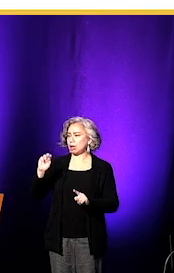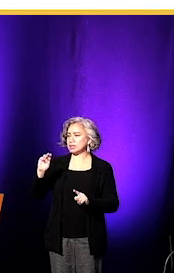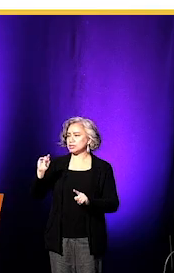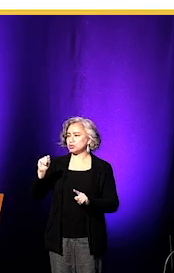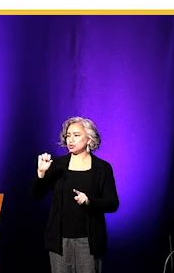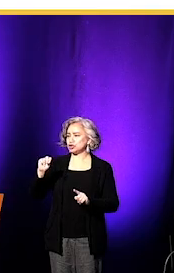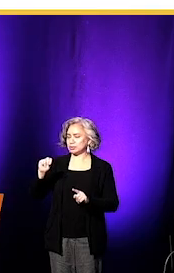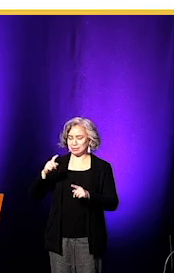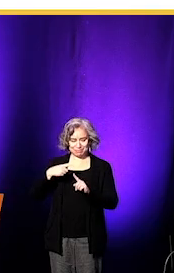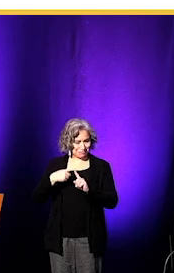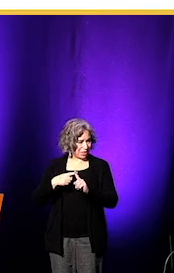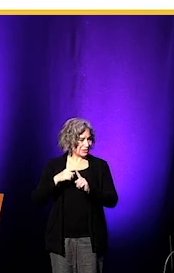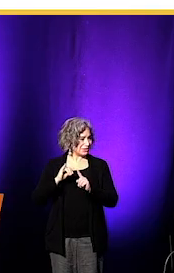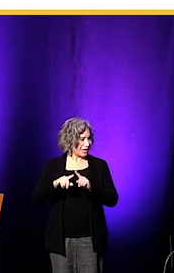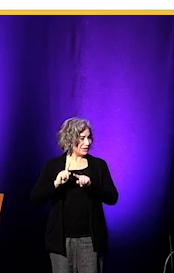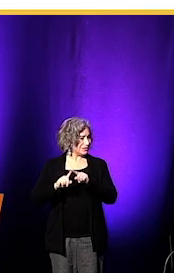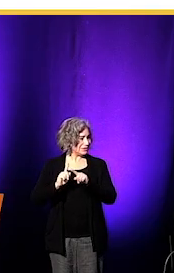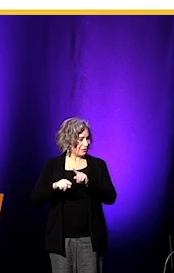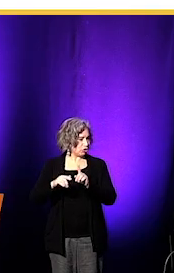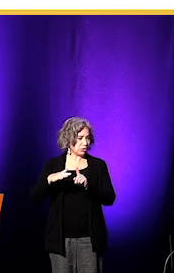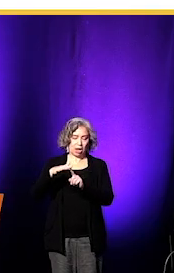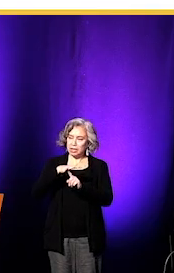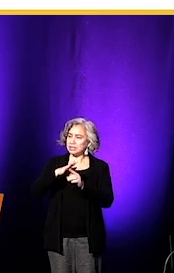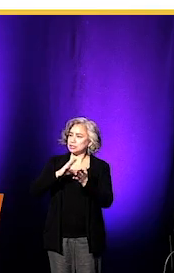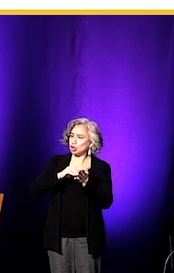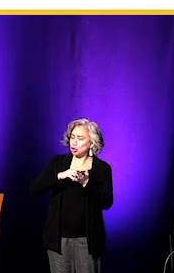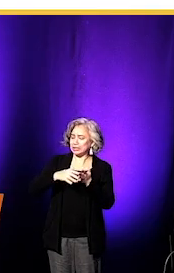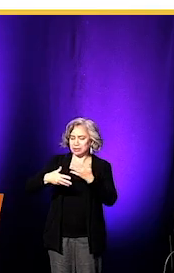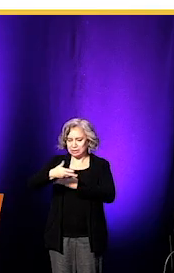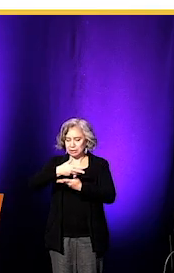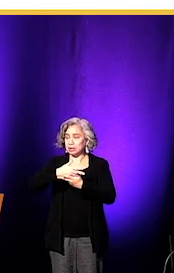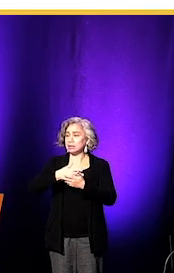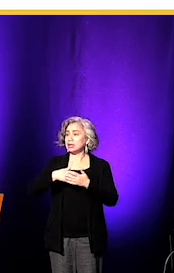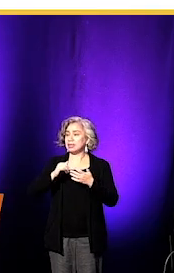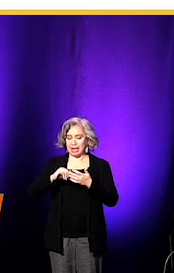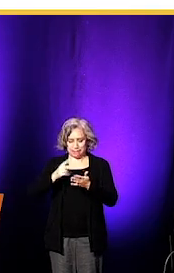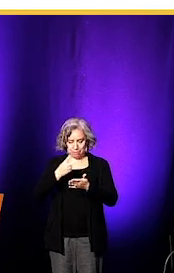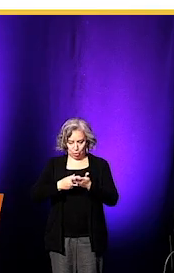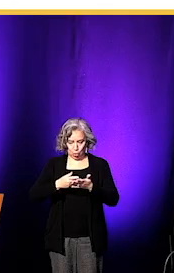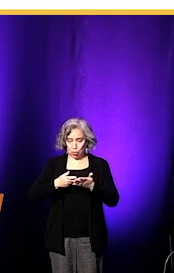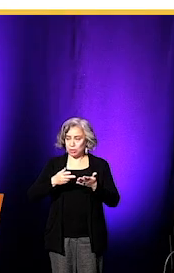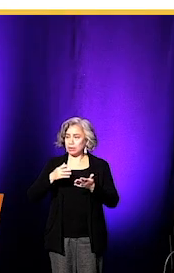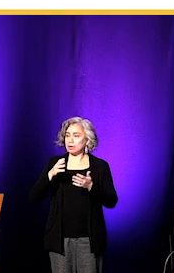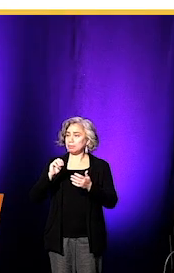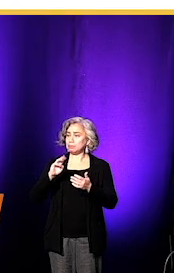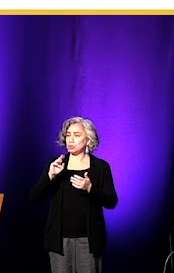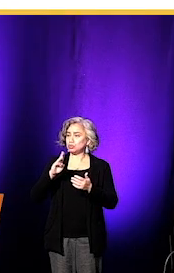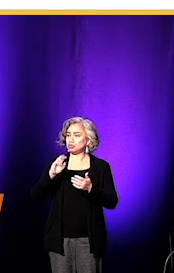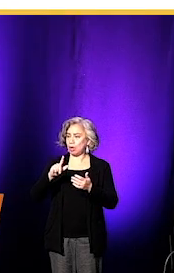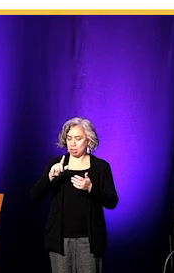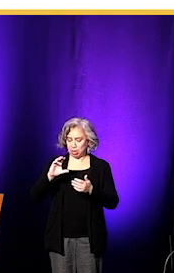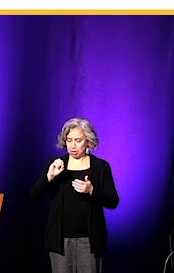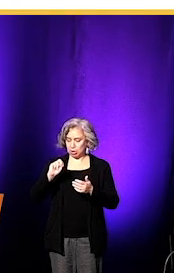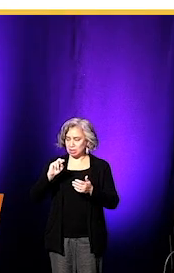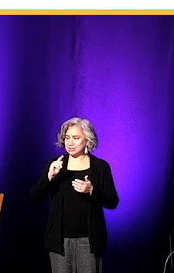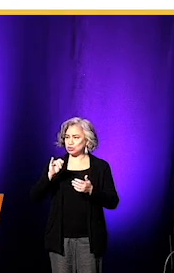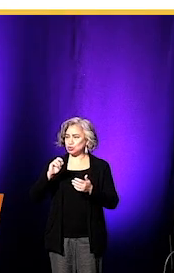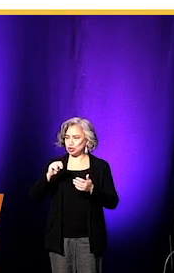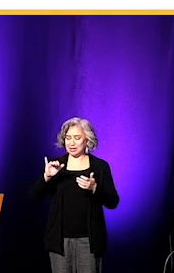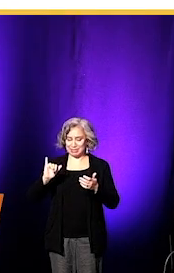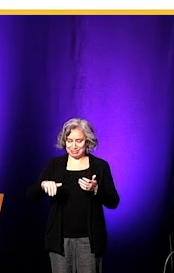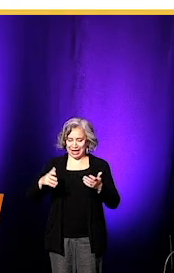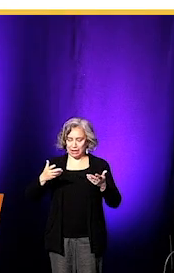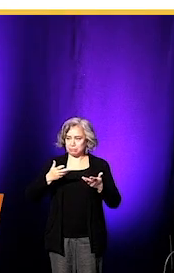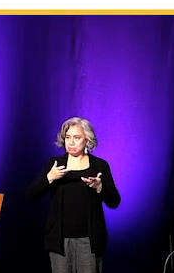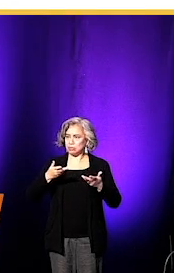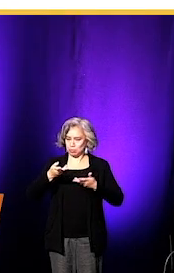travel and get iterated across the ecology. Mutual constitution has not been central to this model of the developmental ecology,